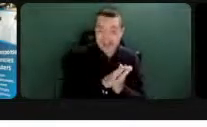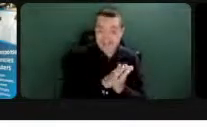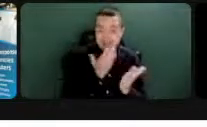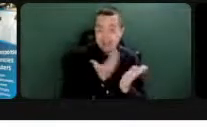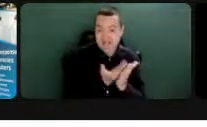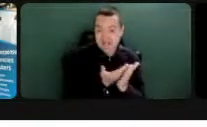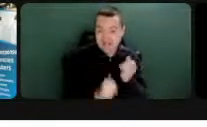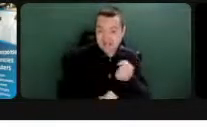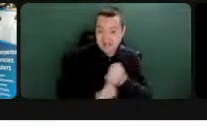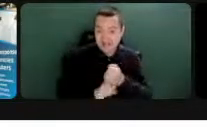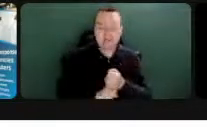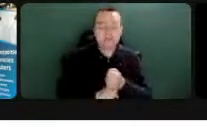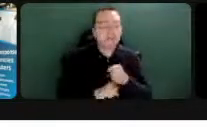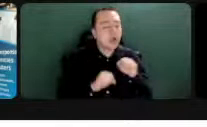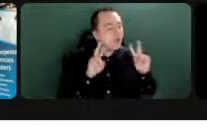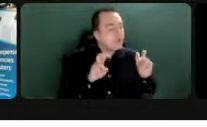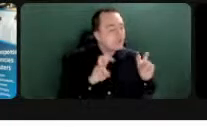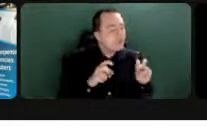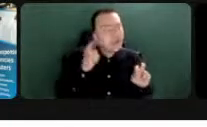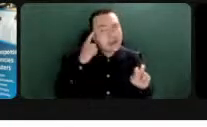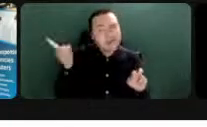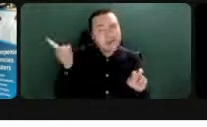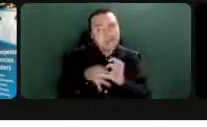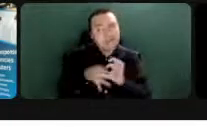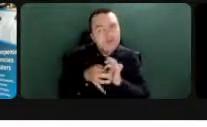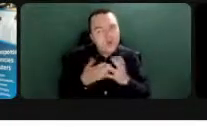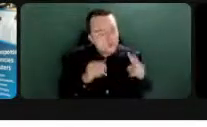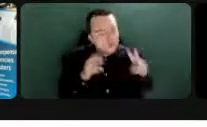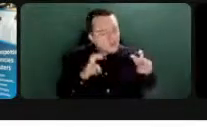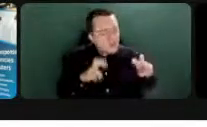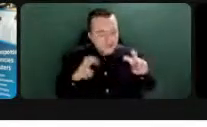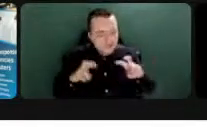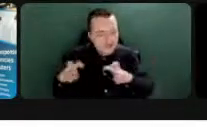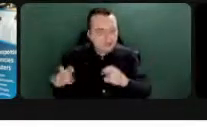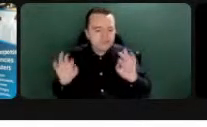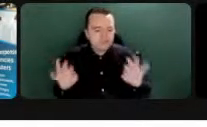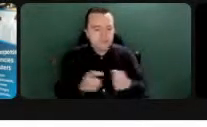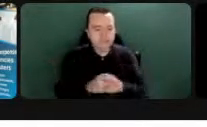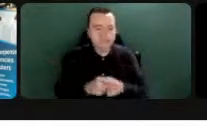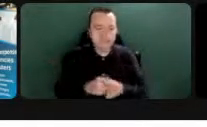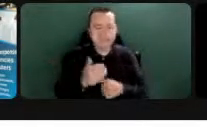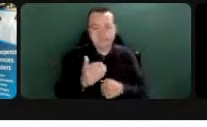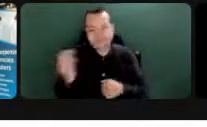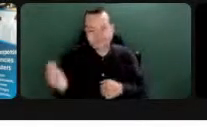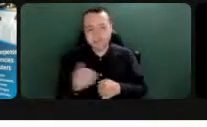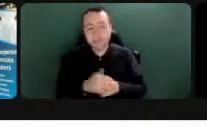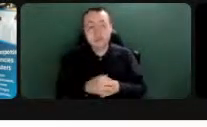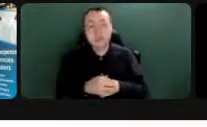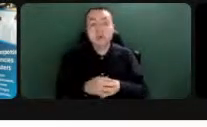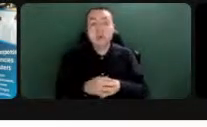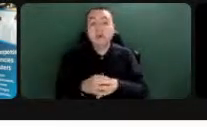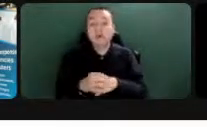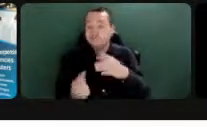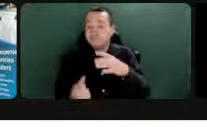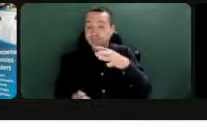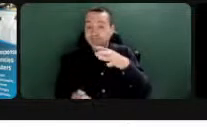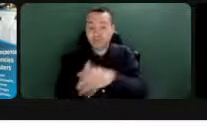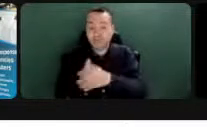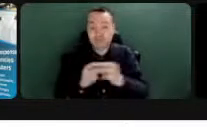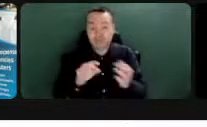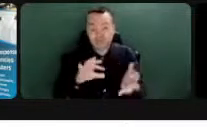on by James and Ciro, an increasingly important area. Capacities for delivering healthcare in rural and remote